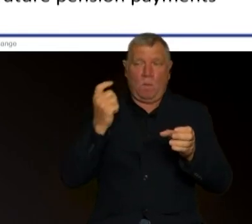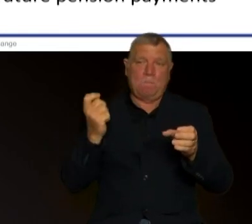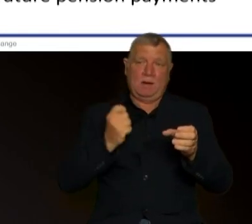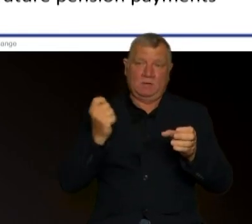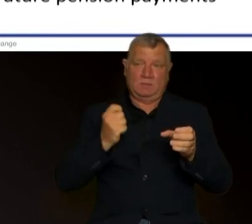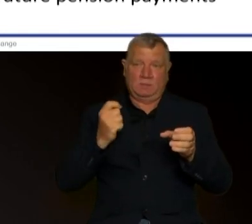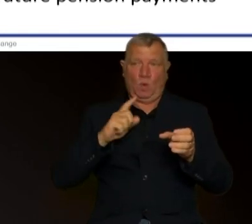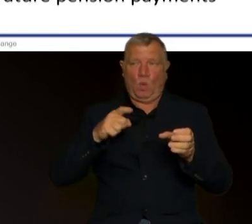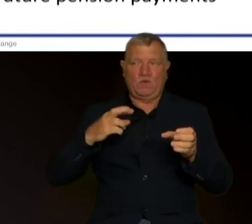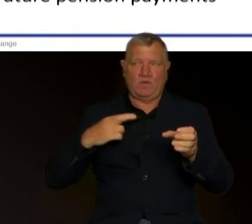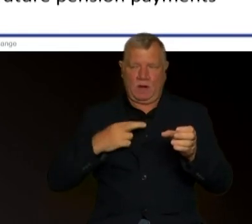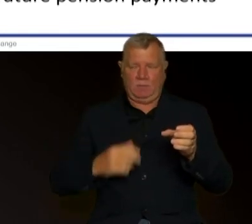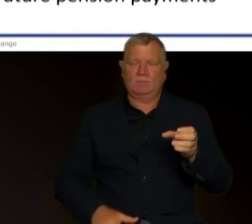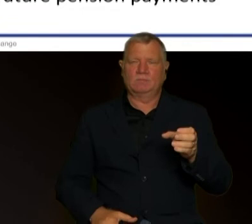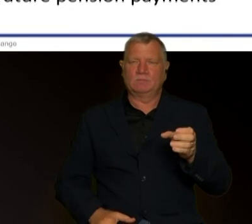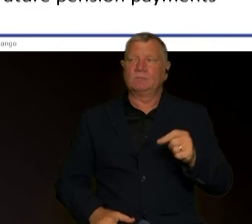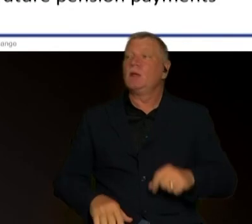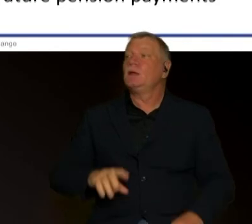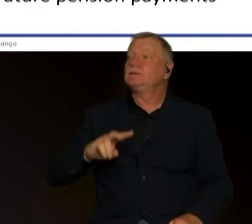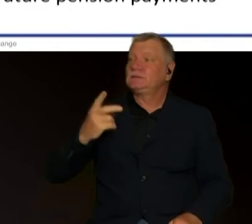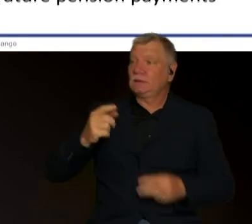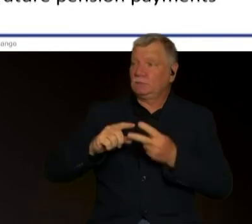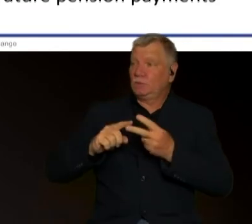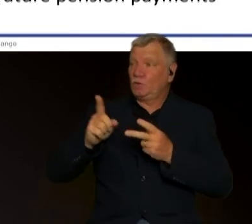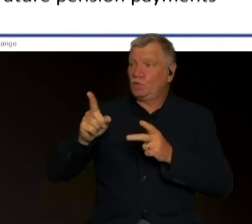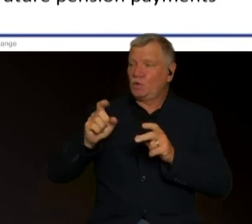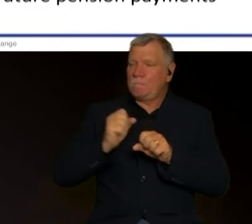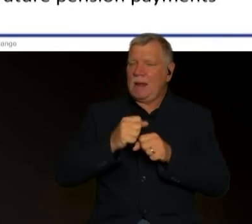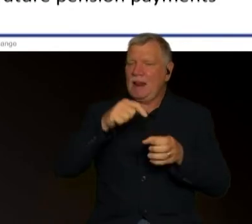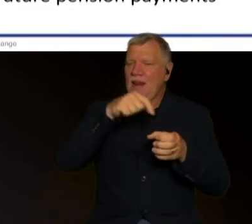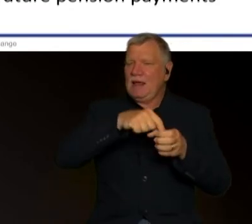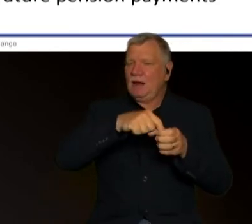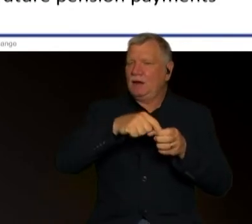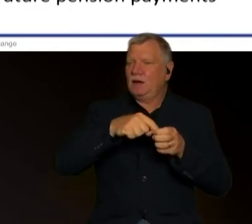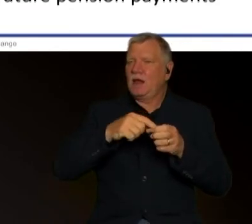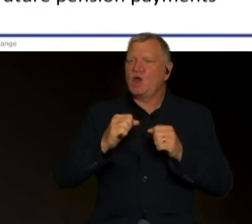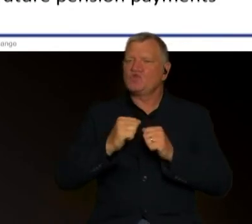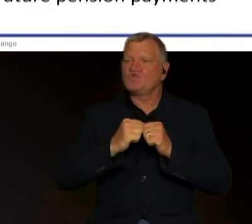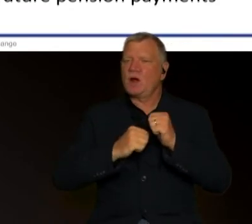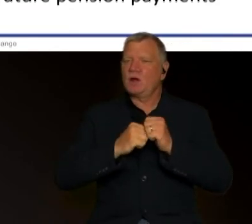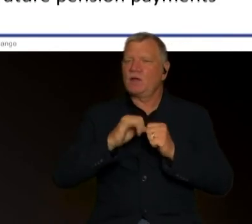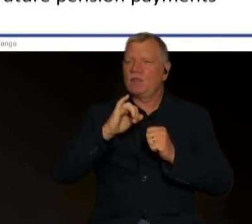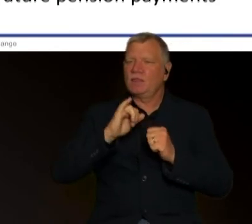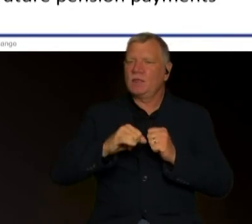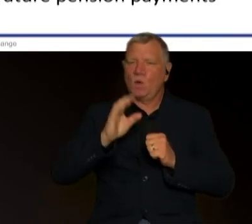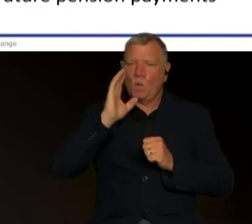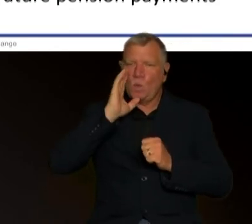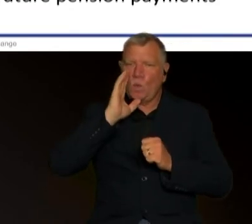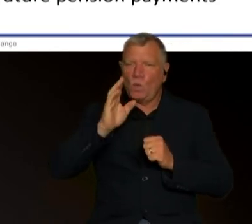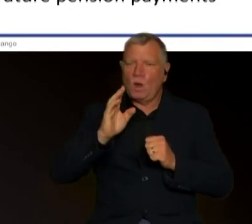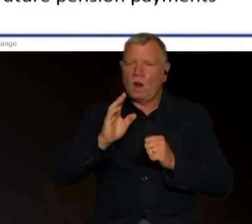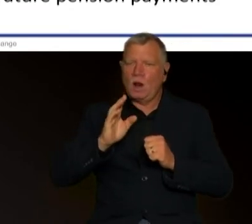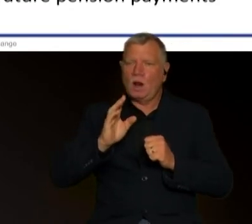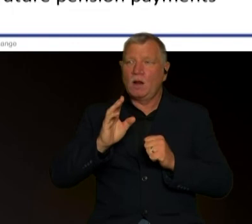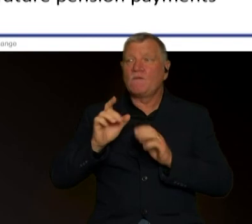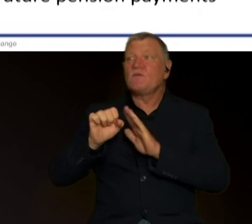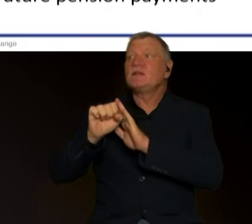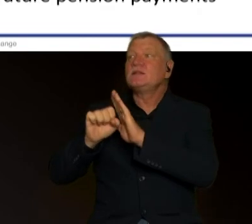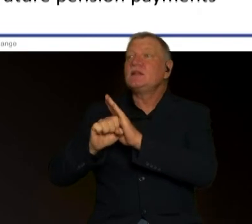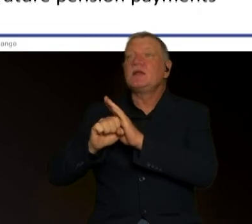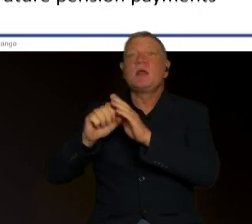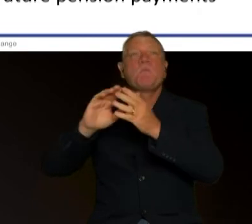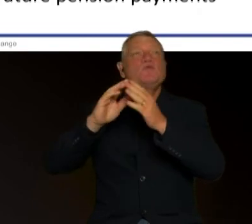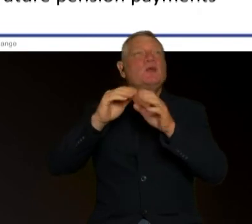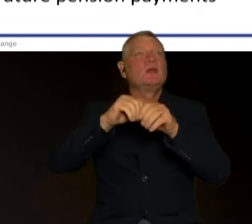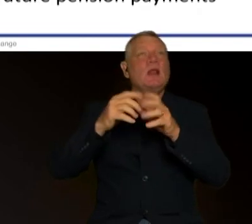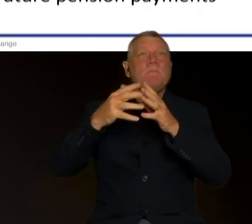when they retire. Second, you've created an entity and a structure that is probably going to be a model for states, municipalities in